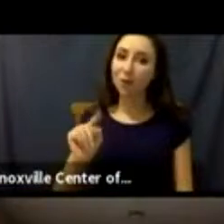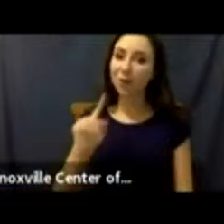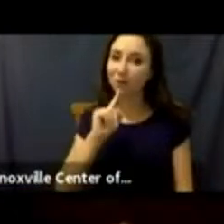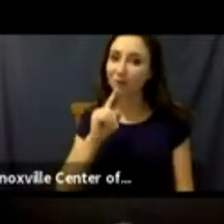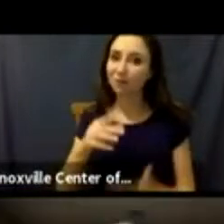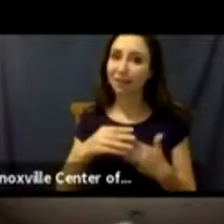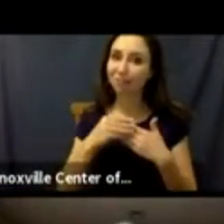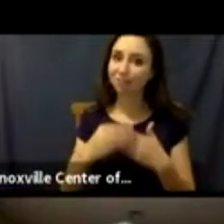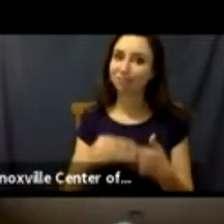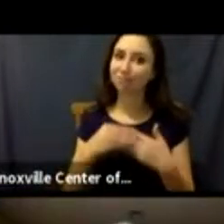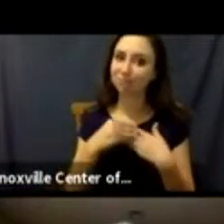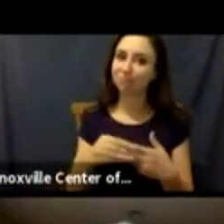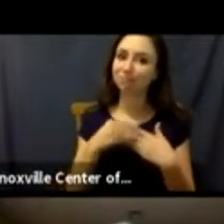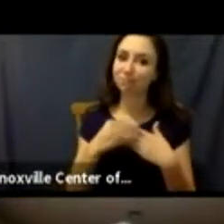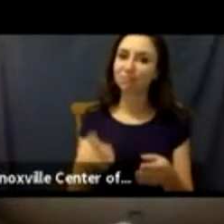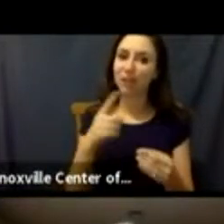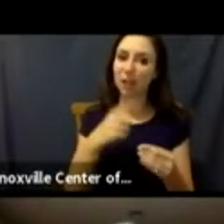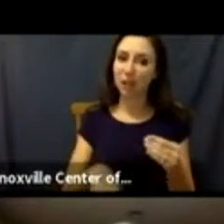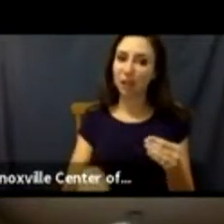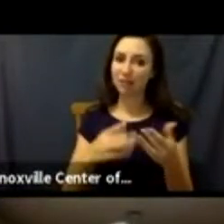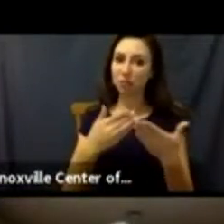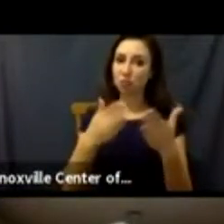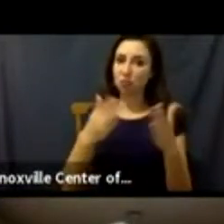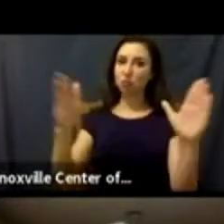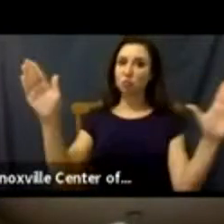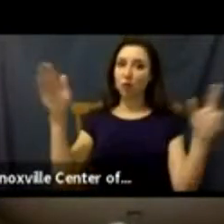of ambiguity in the way that's phrased right now.